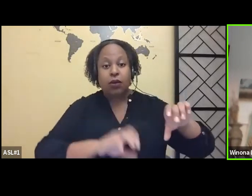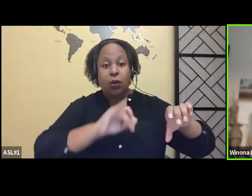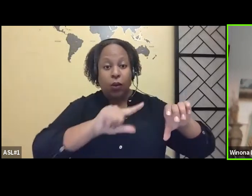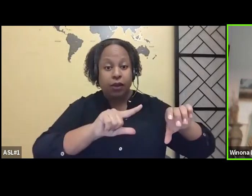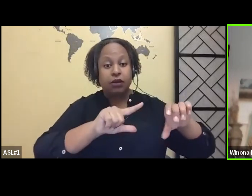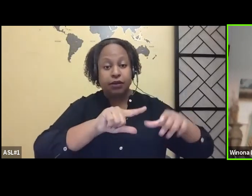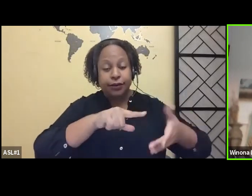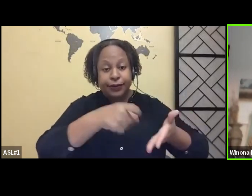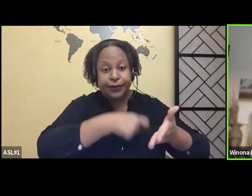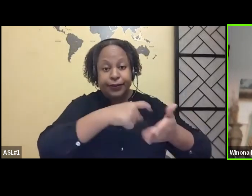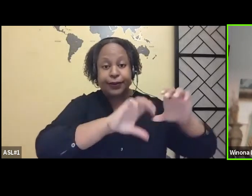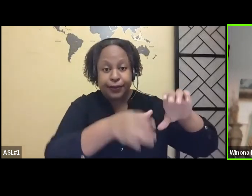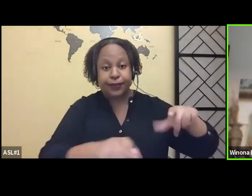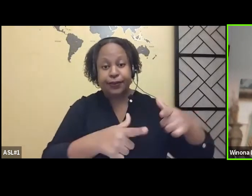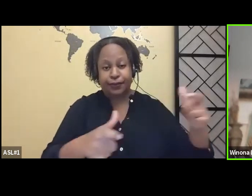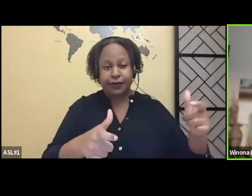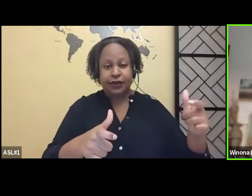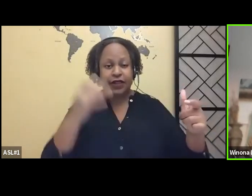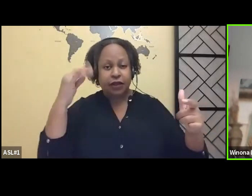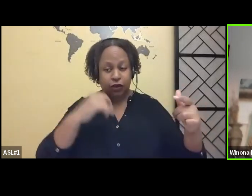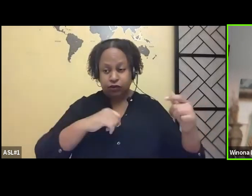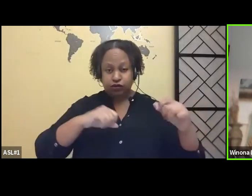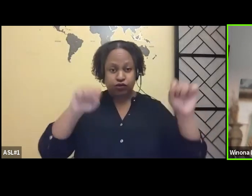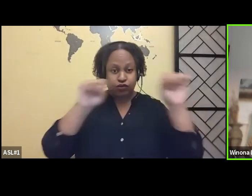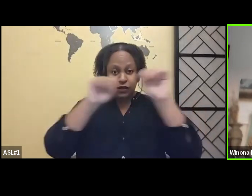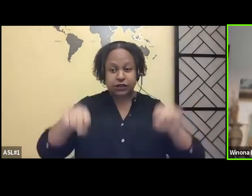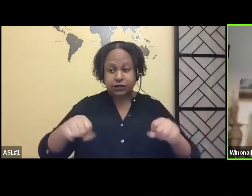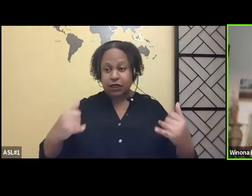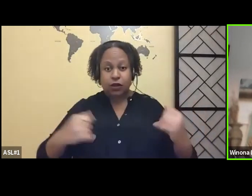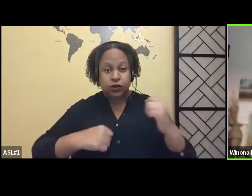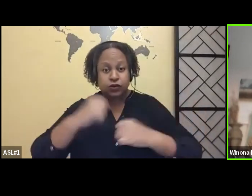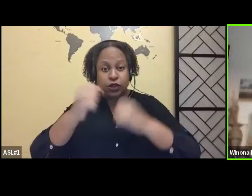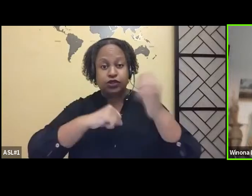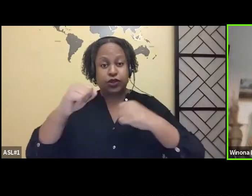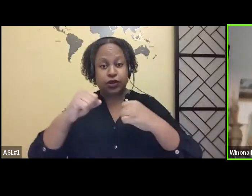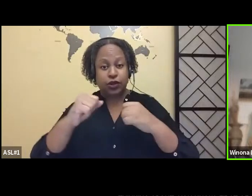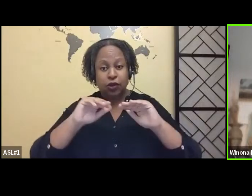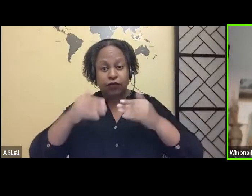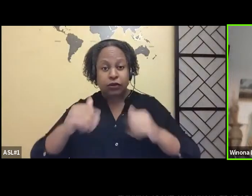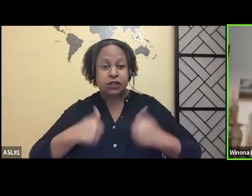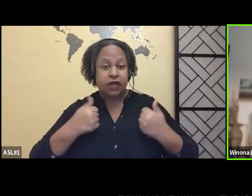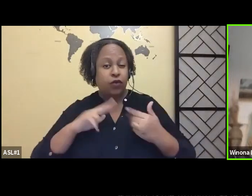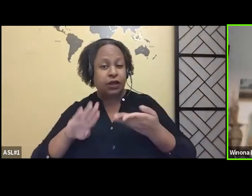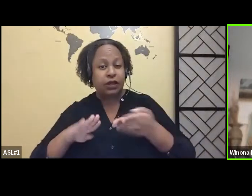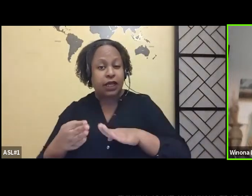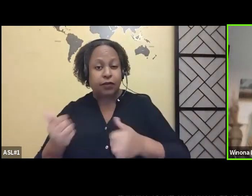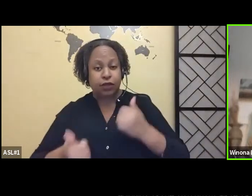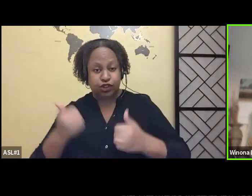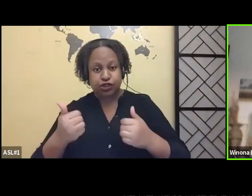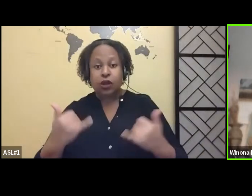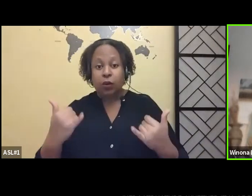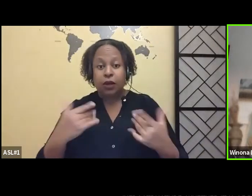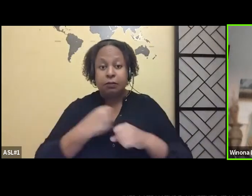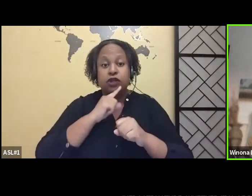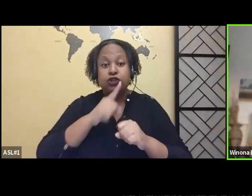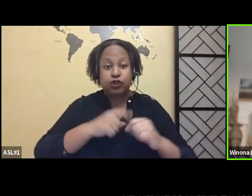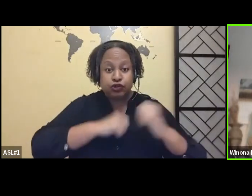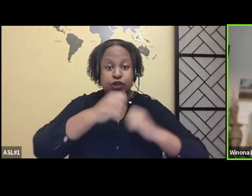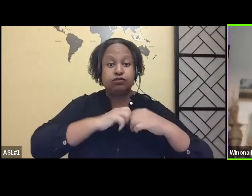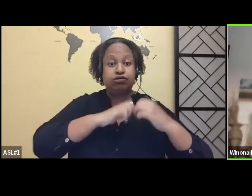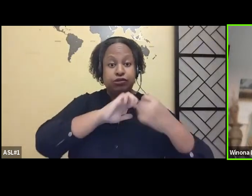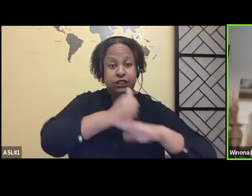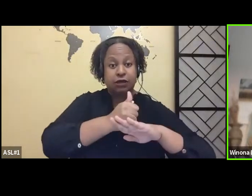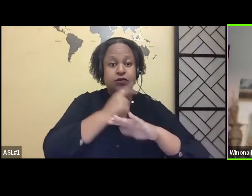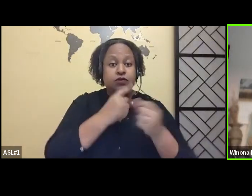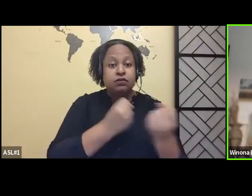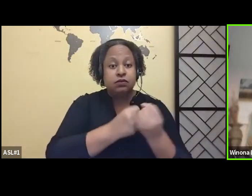death. You know, and what we want to do is build infrastructure that is a tools for life, that supports life, whether it